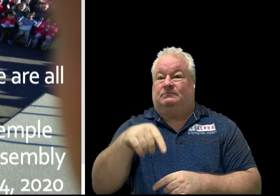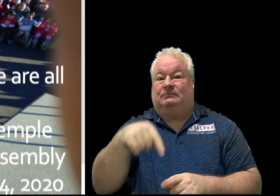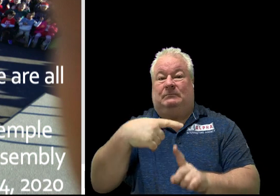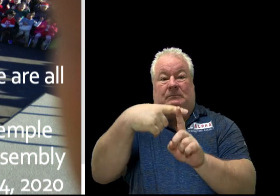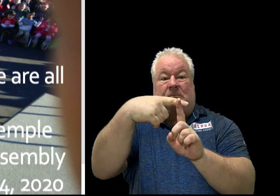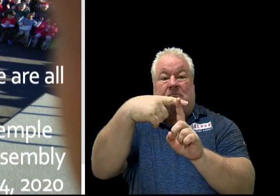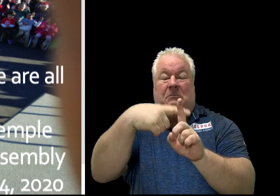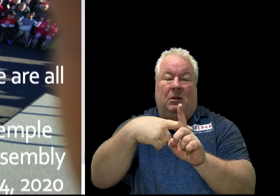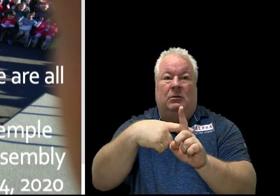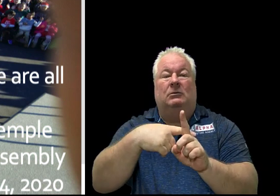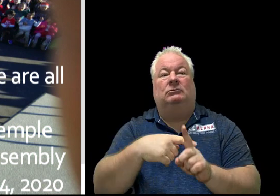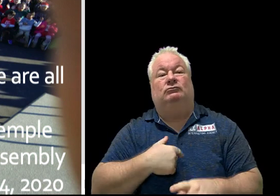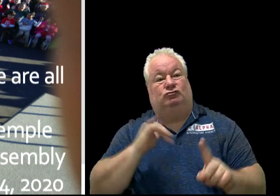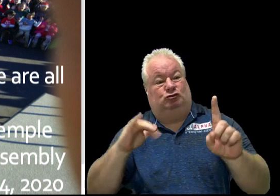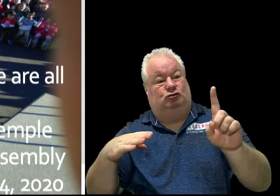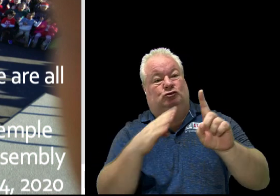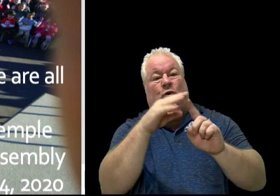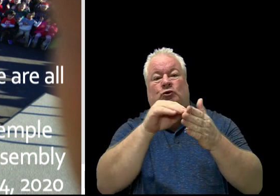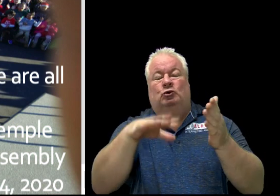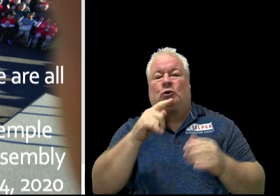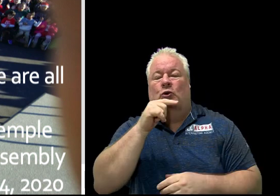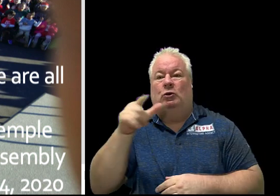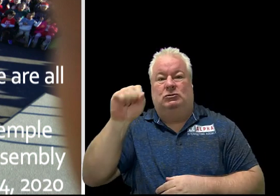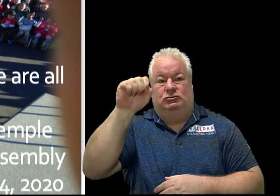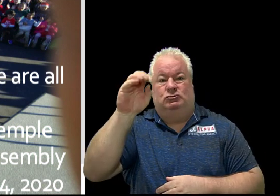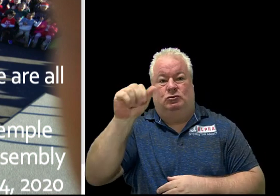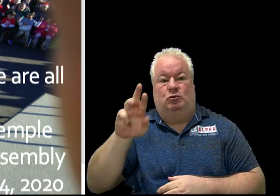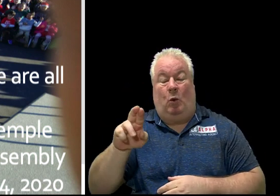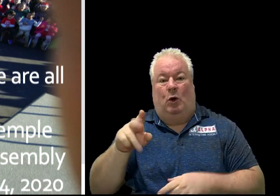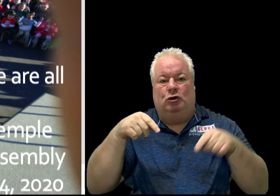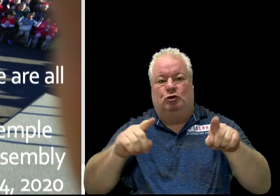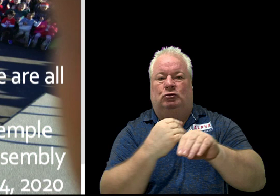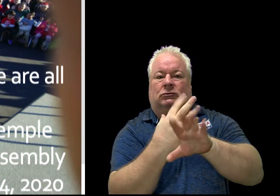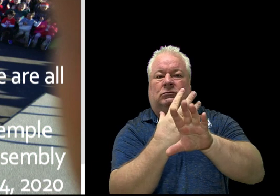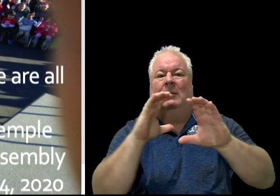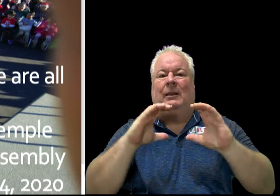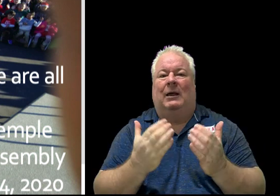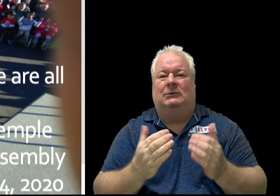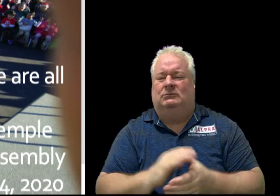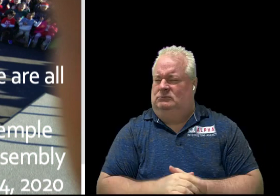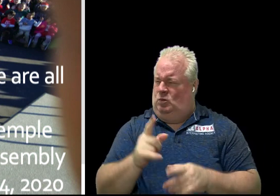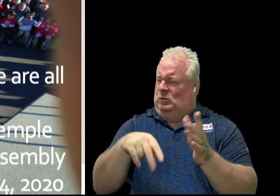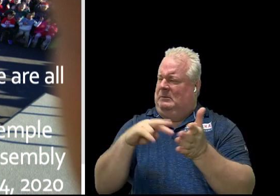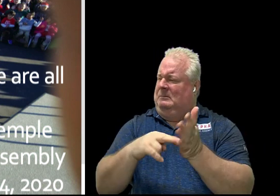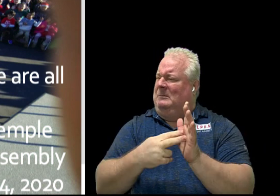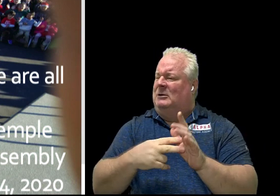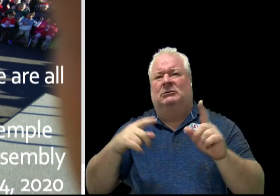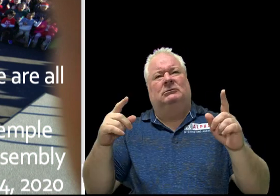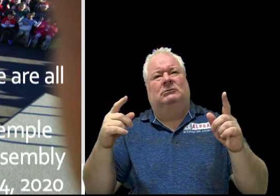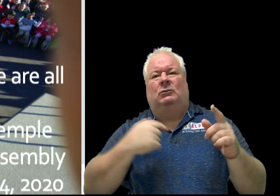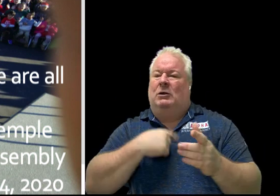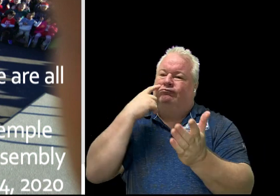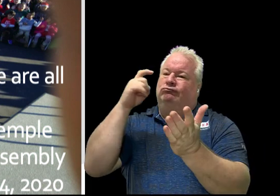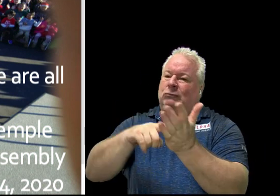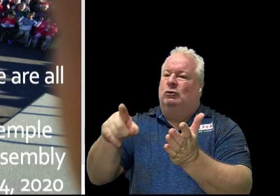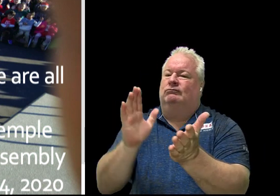will celebrate soaring students who are soaring in Zoom. So what does it mean when we celebrate you and